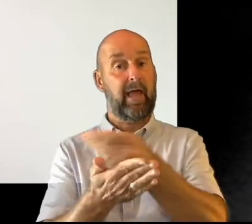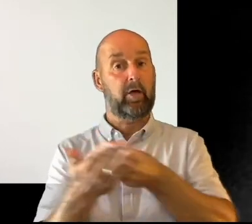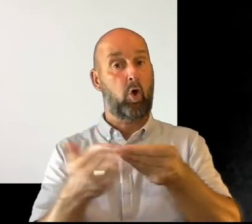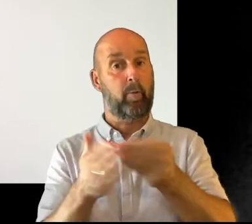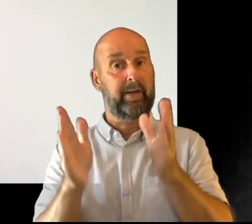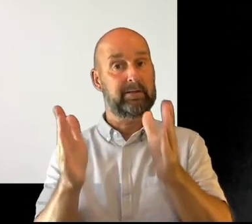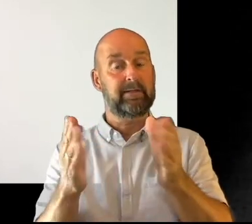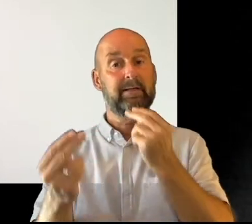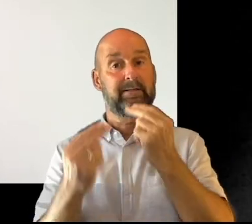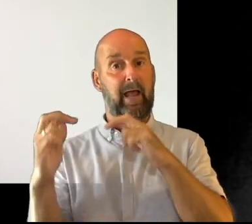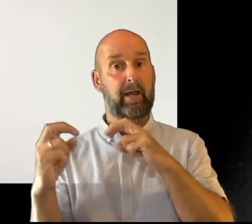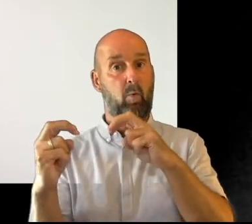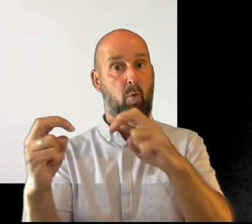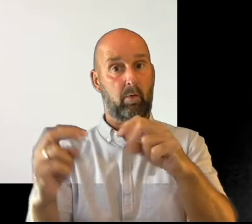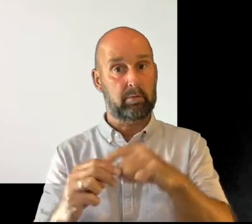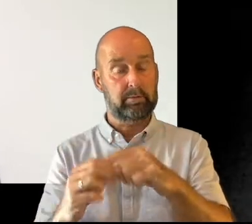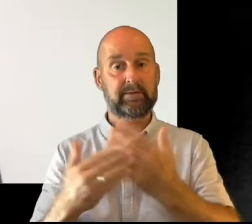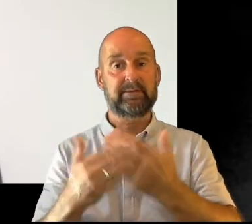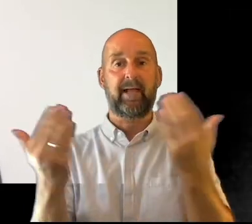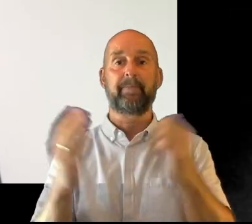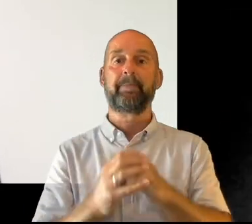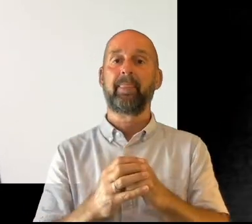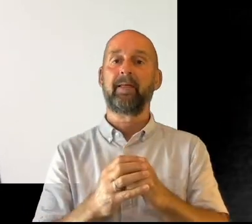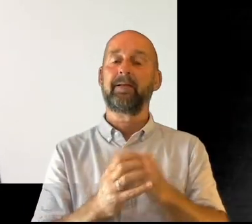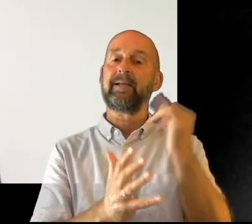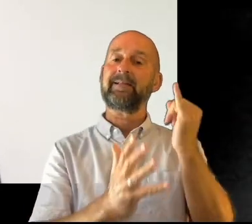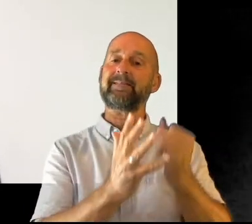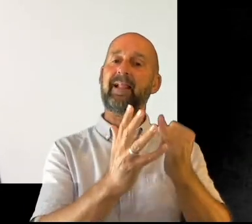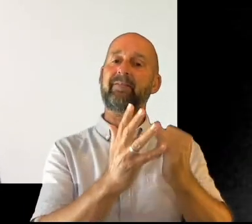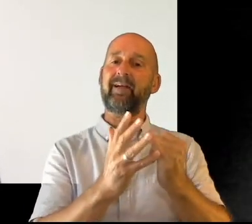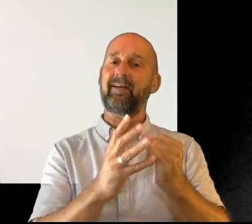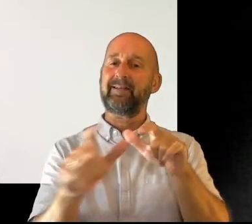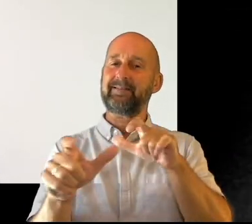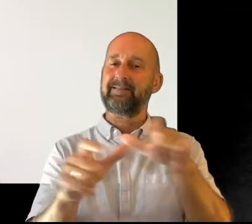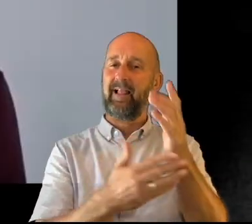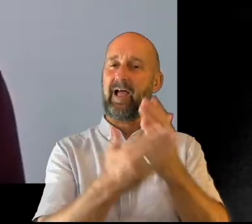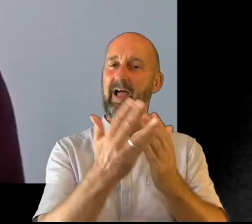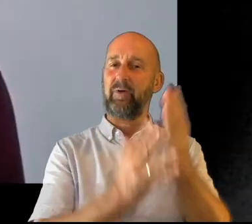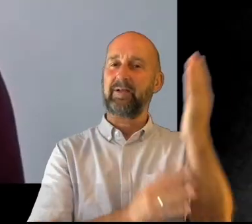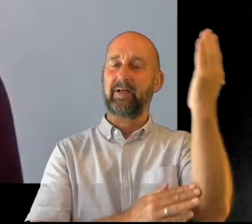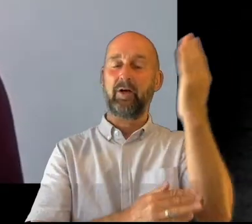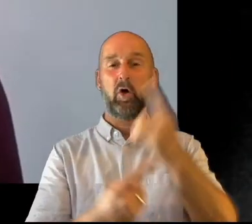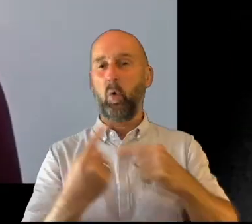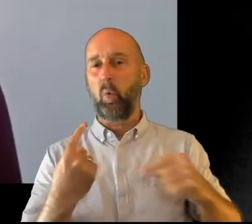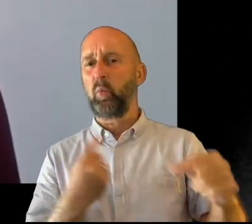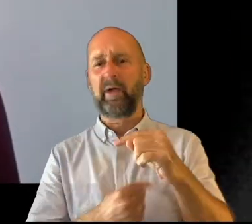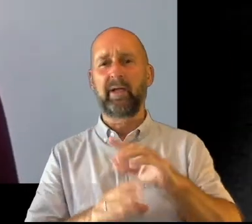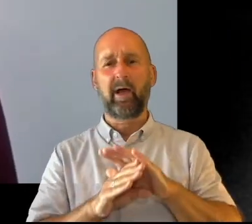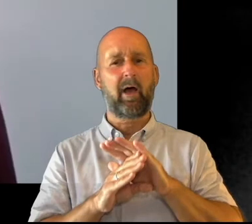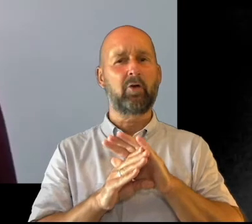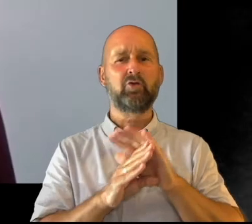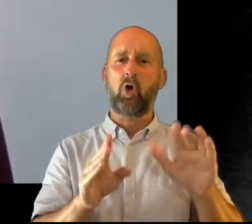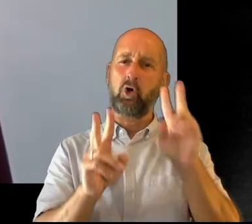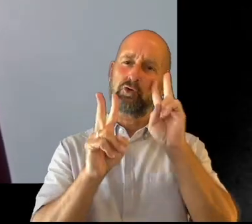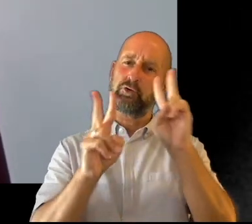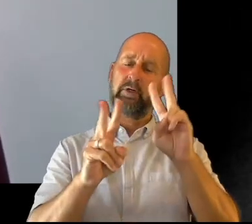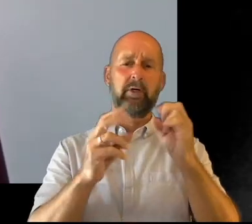Economics, dining hall. Day. Sylvia is mid-speech on stage. We are not looking